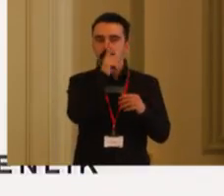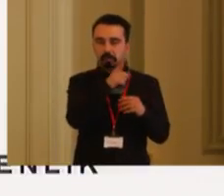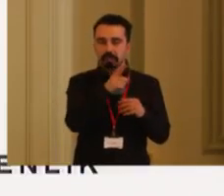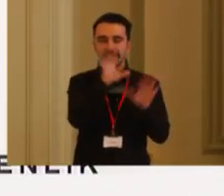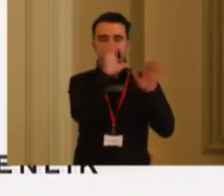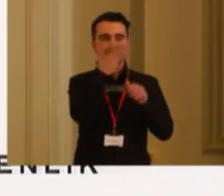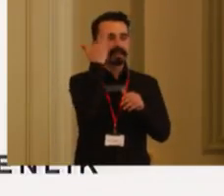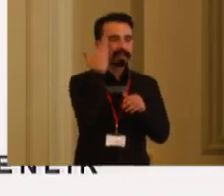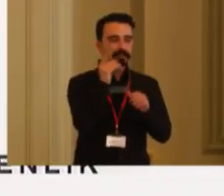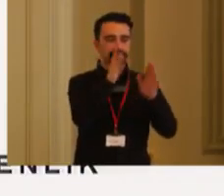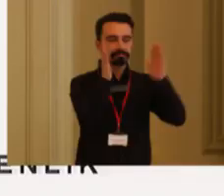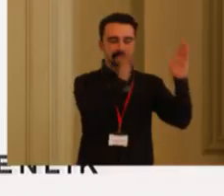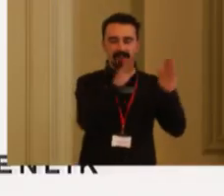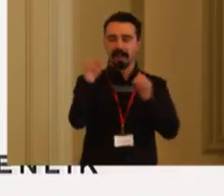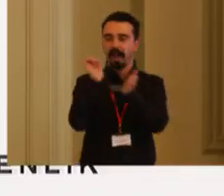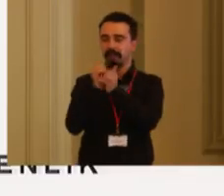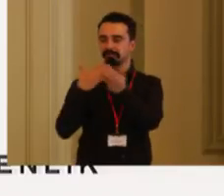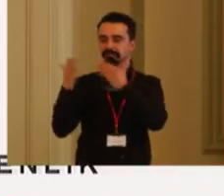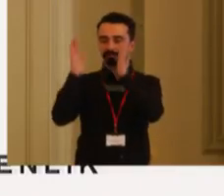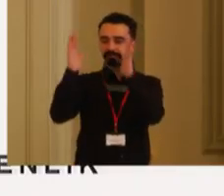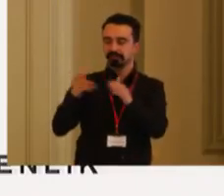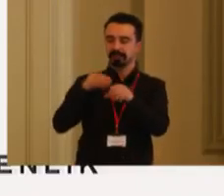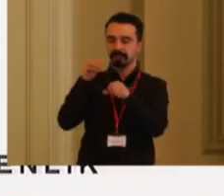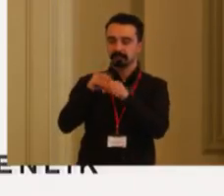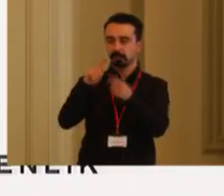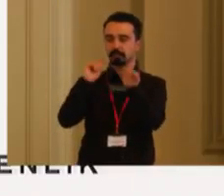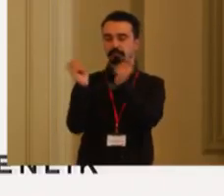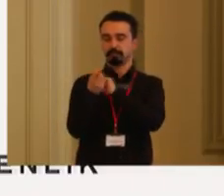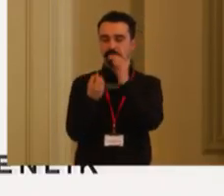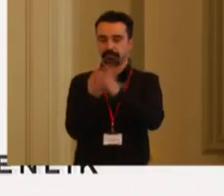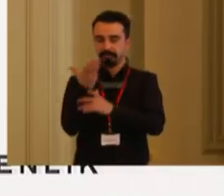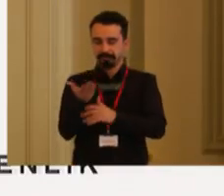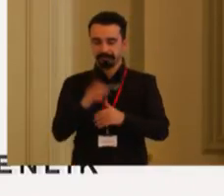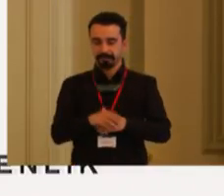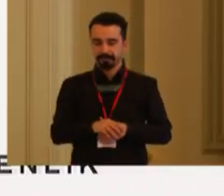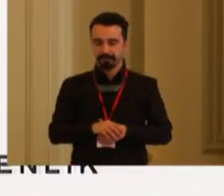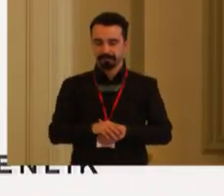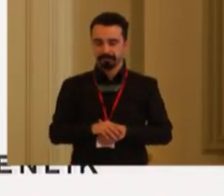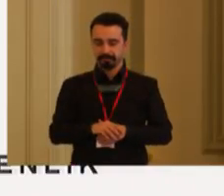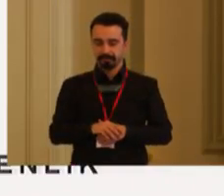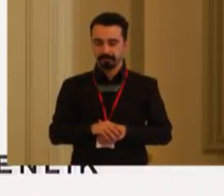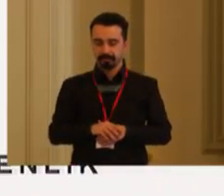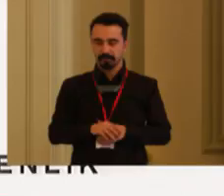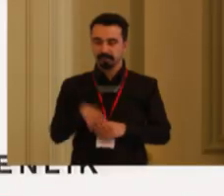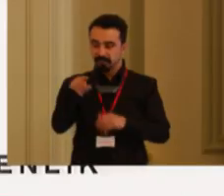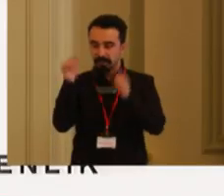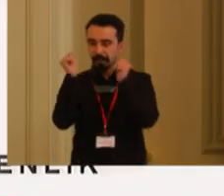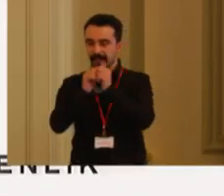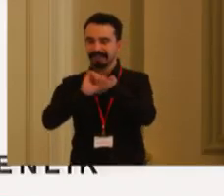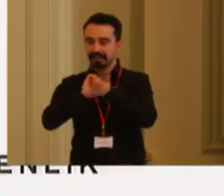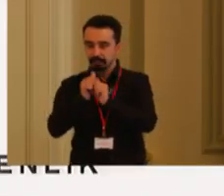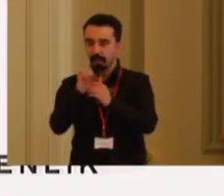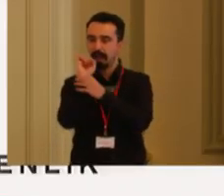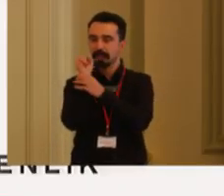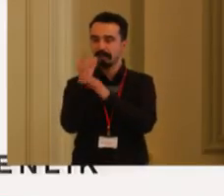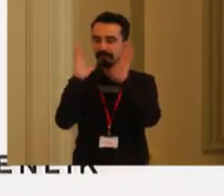especially for the young people, this is like a side activity in addition to spending time with family. In addition to